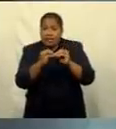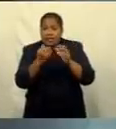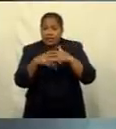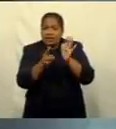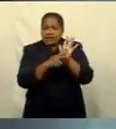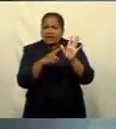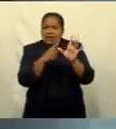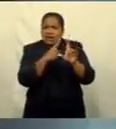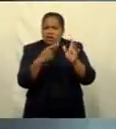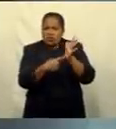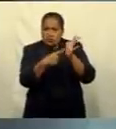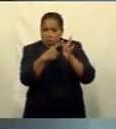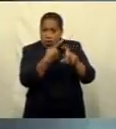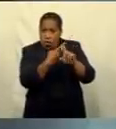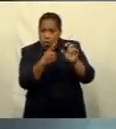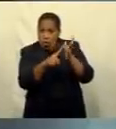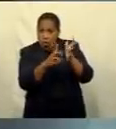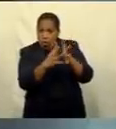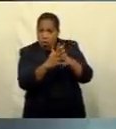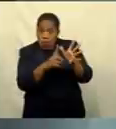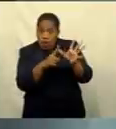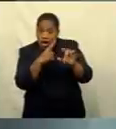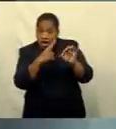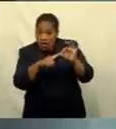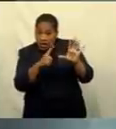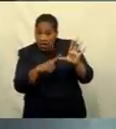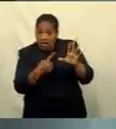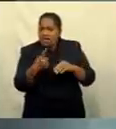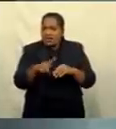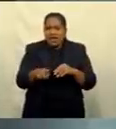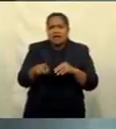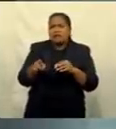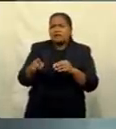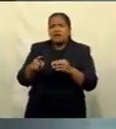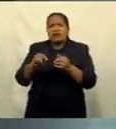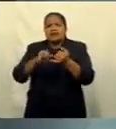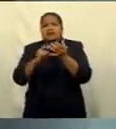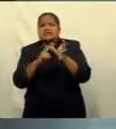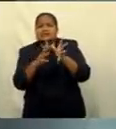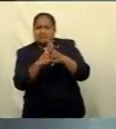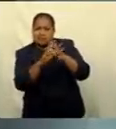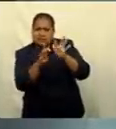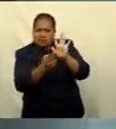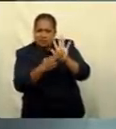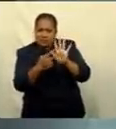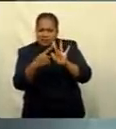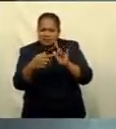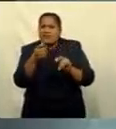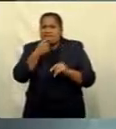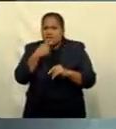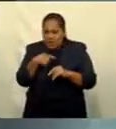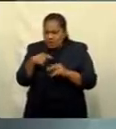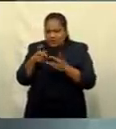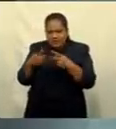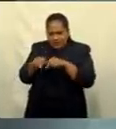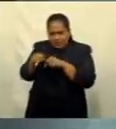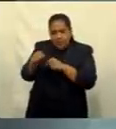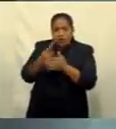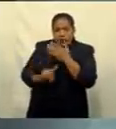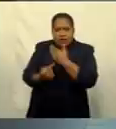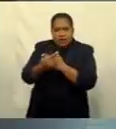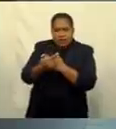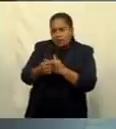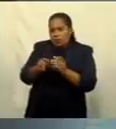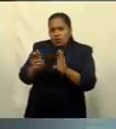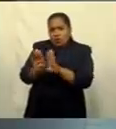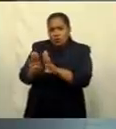the early hours of this morning, Sawini Top was put on lockdown. A few flats had been cordoned off by the medical